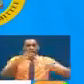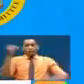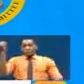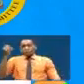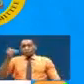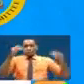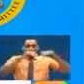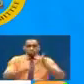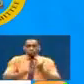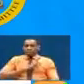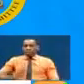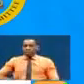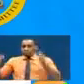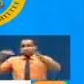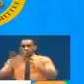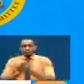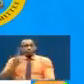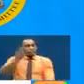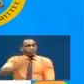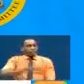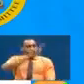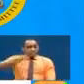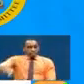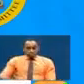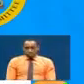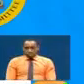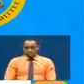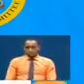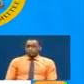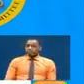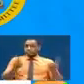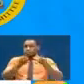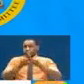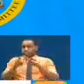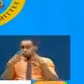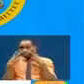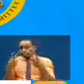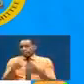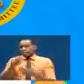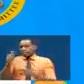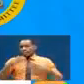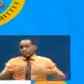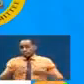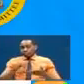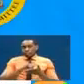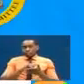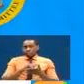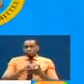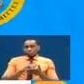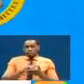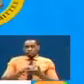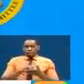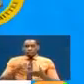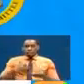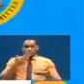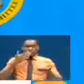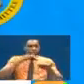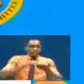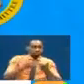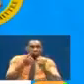political or religious, remain banned. We have also noted that there are people who are presenting all manner of letters